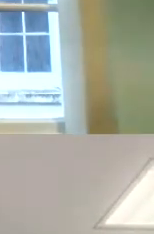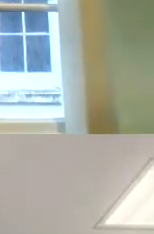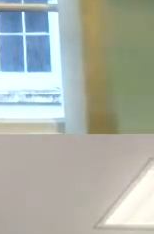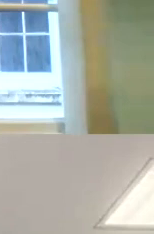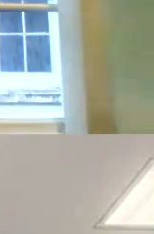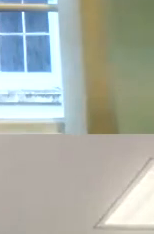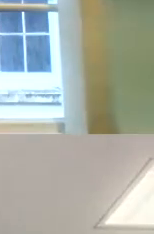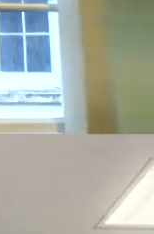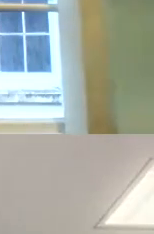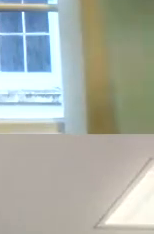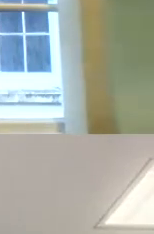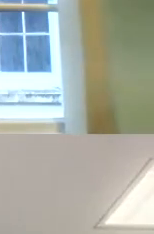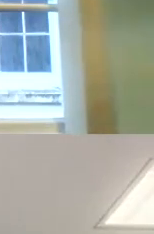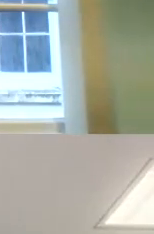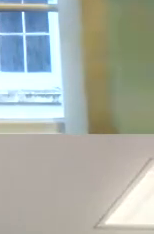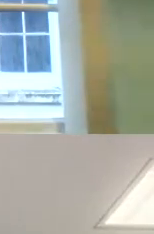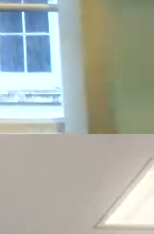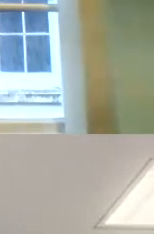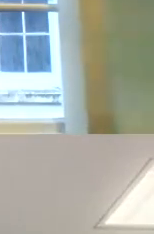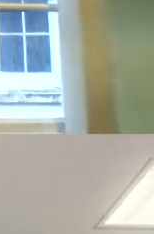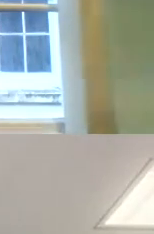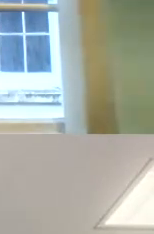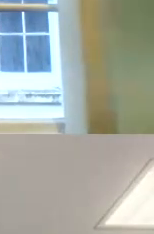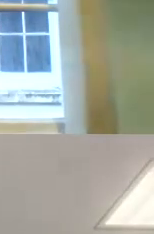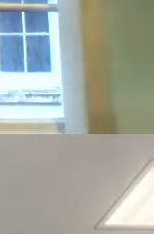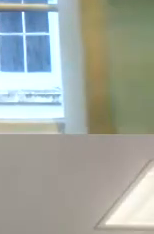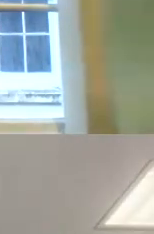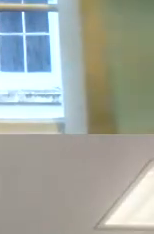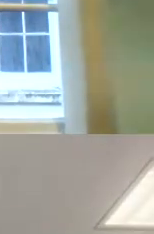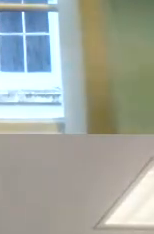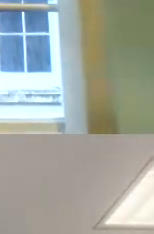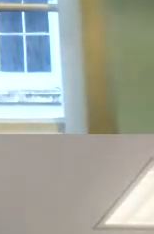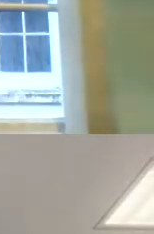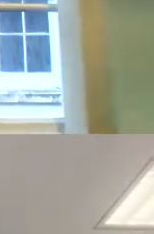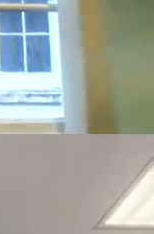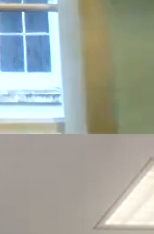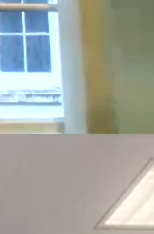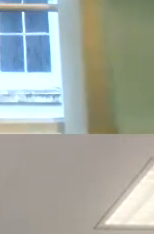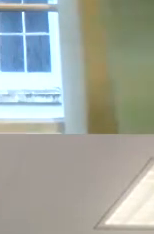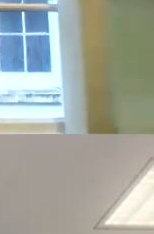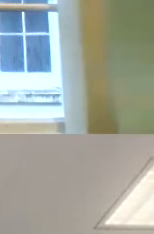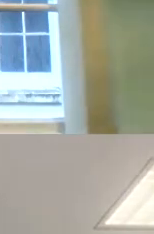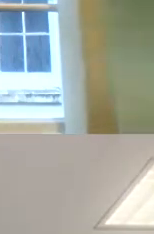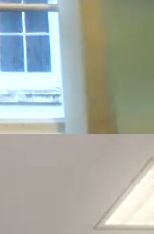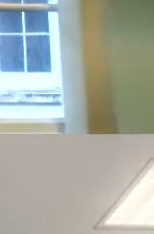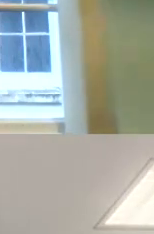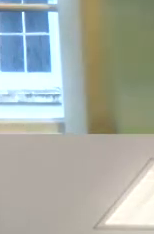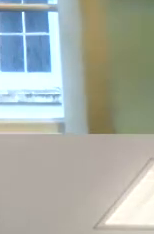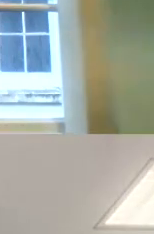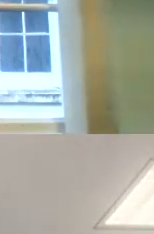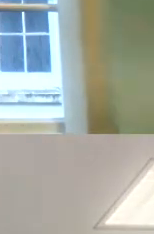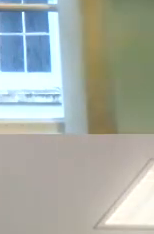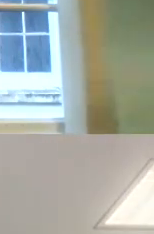Would you have any advice for older children wedding in relation to pelvic floor? Well,